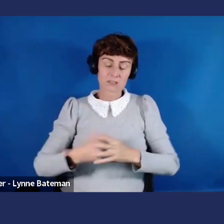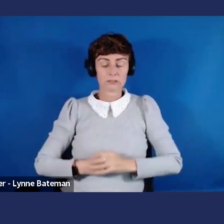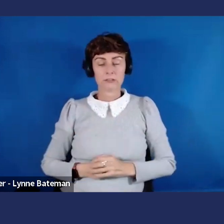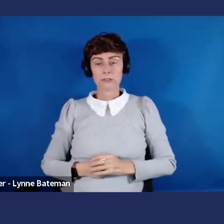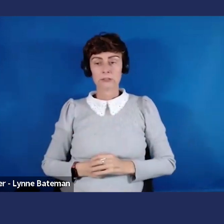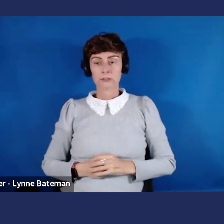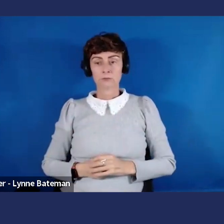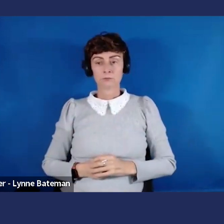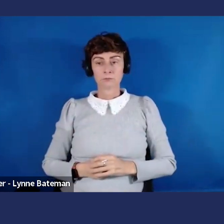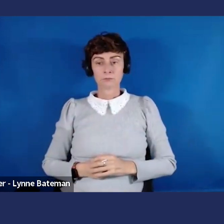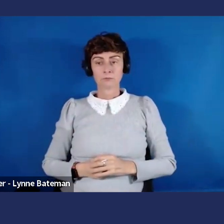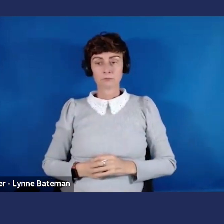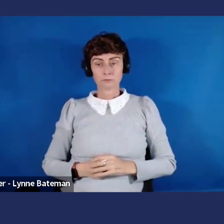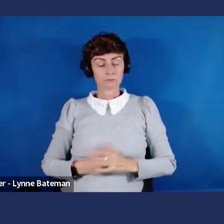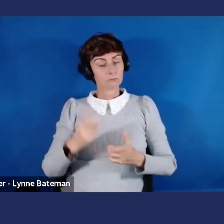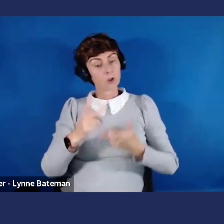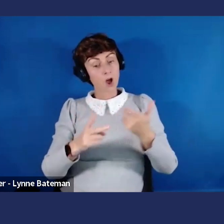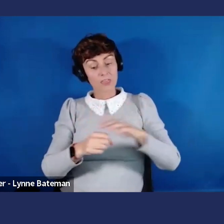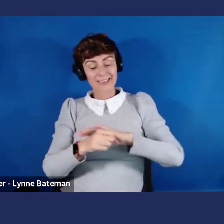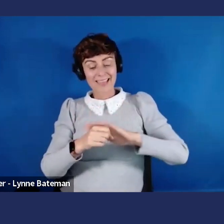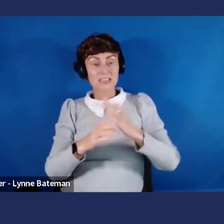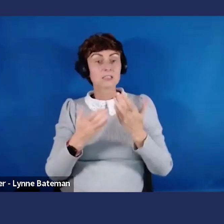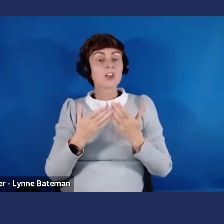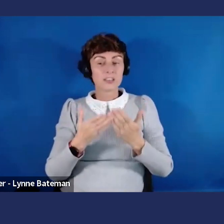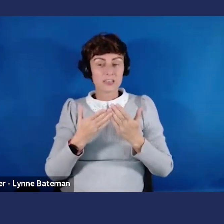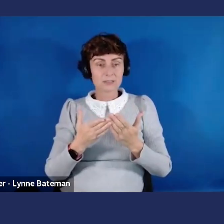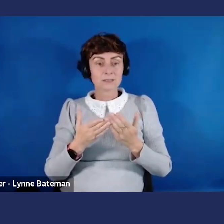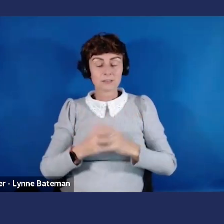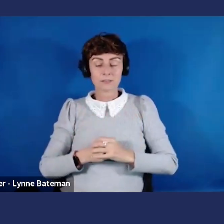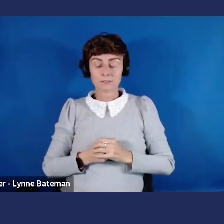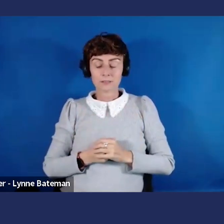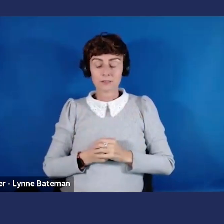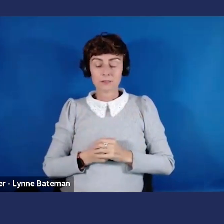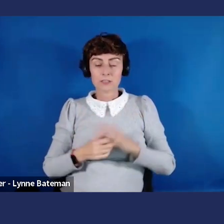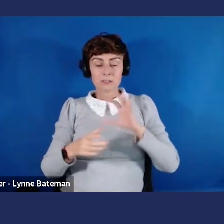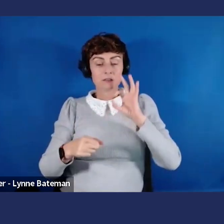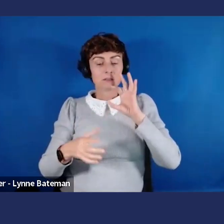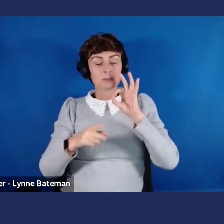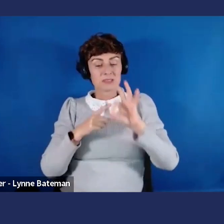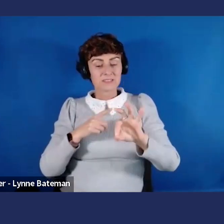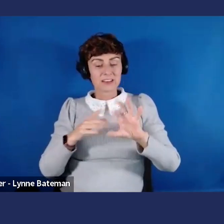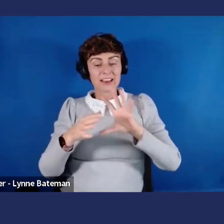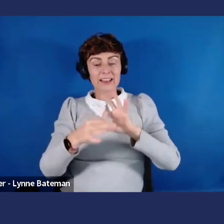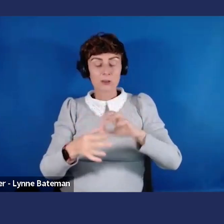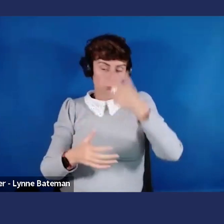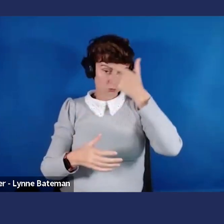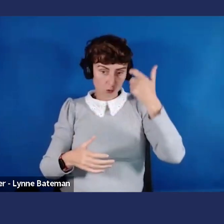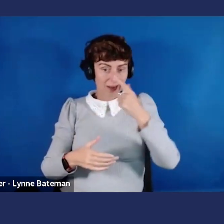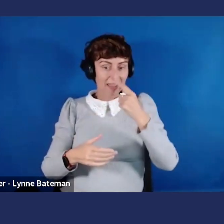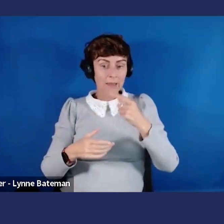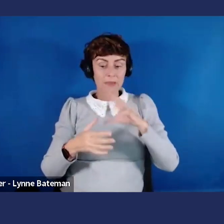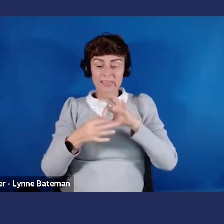Some of the other case studies that we've had, particularly around trauma, including things like loss and neonatal